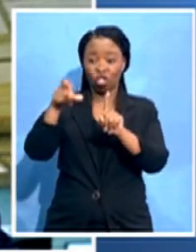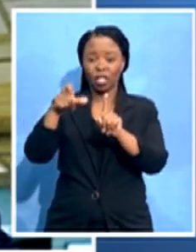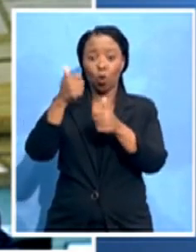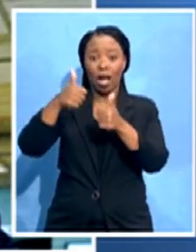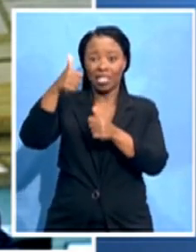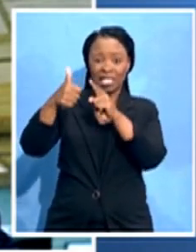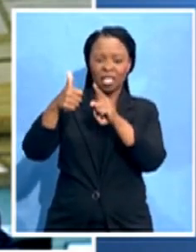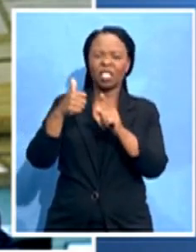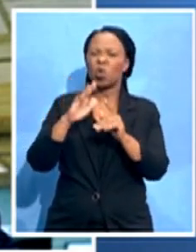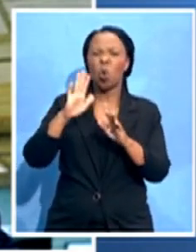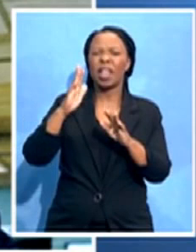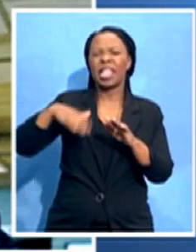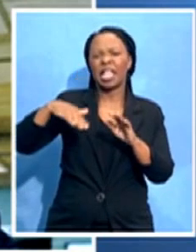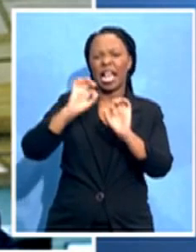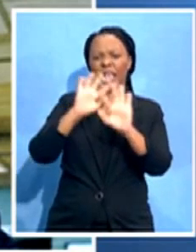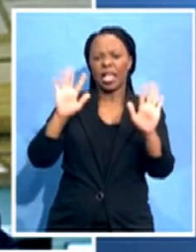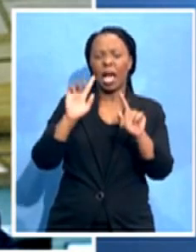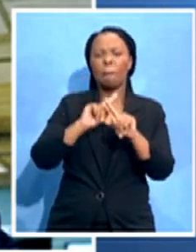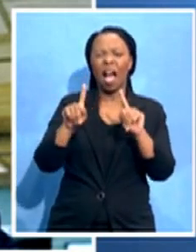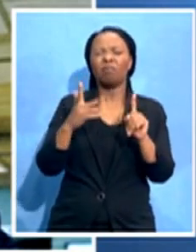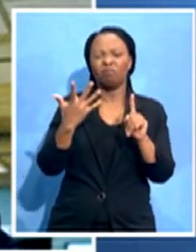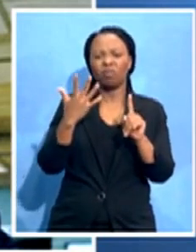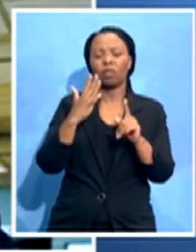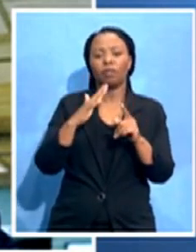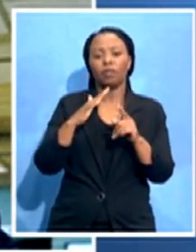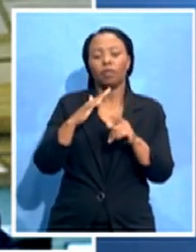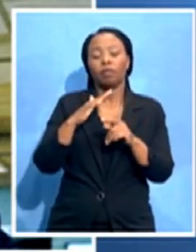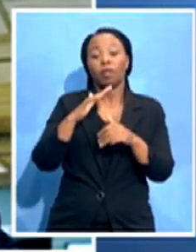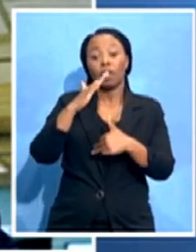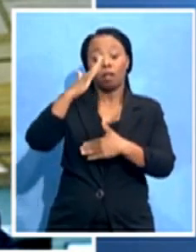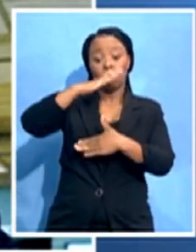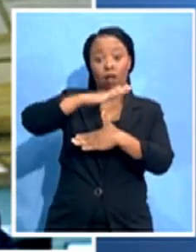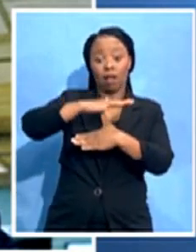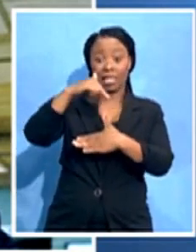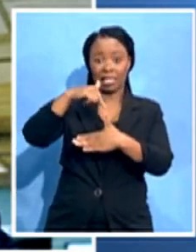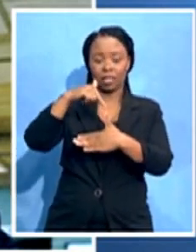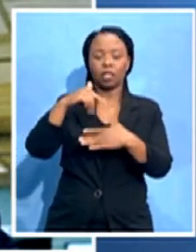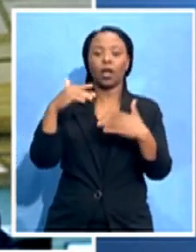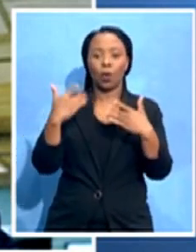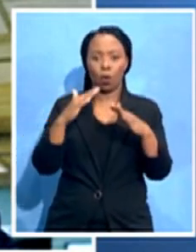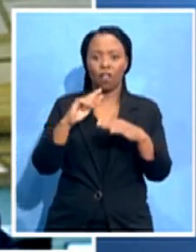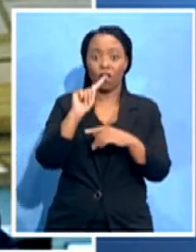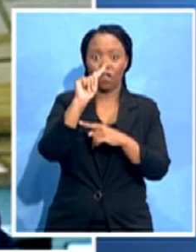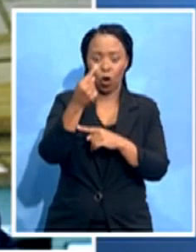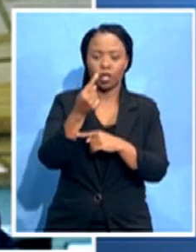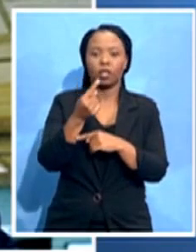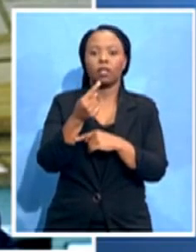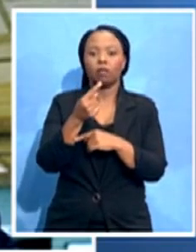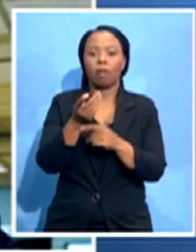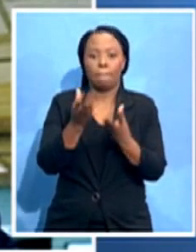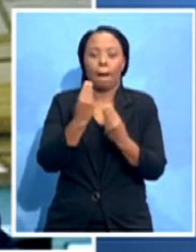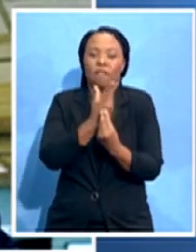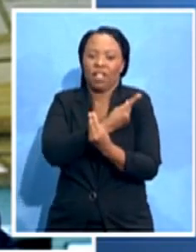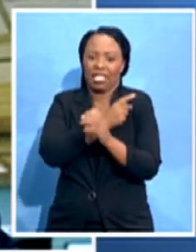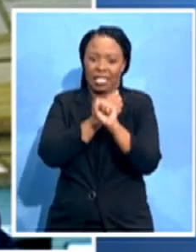workers will be part of the first group that will receive the vaccines. But we will hear tomorrow,